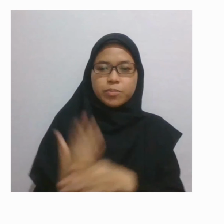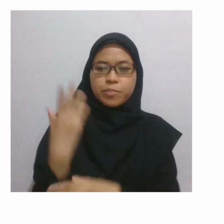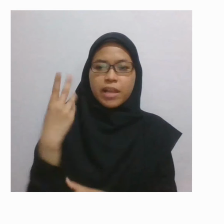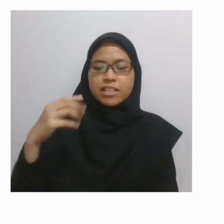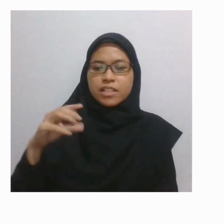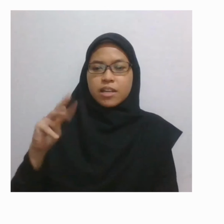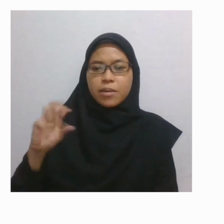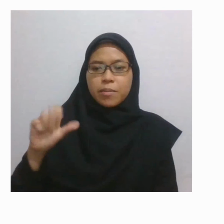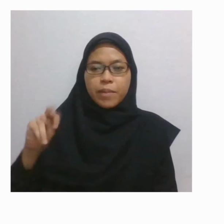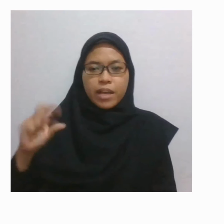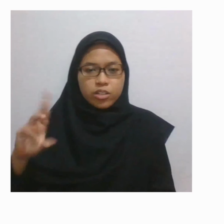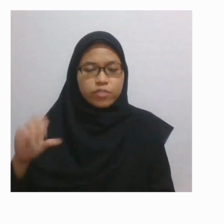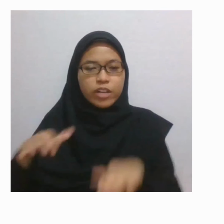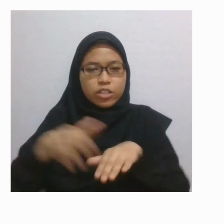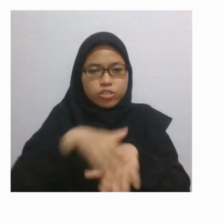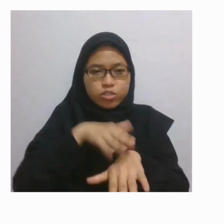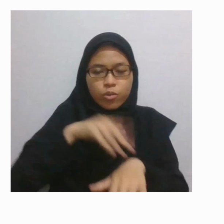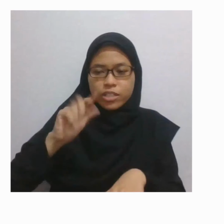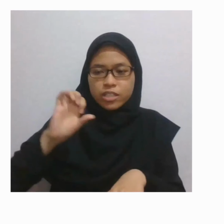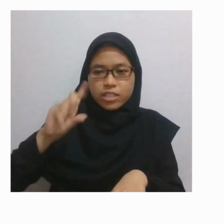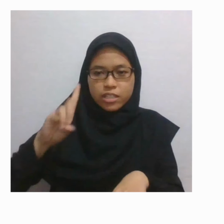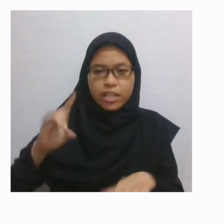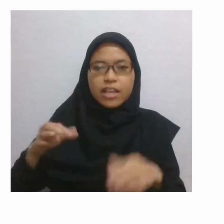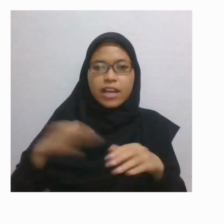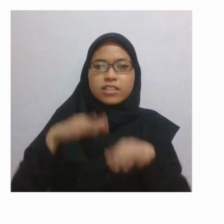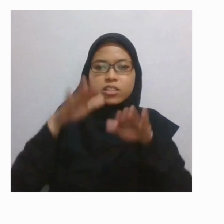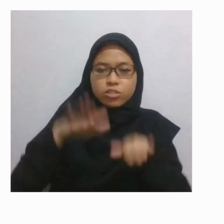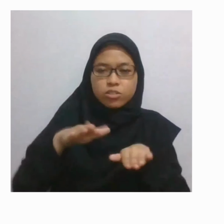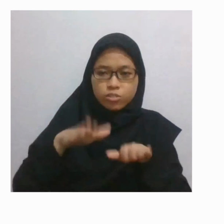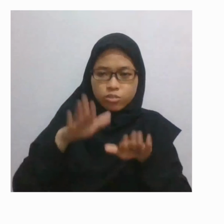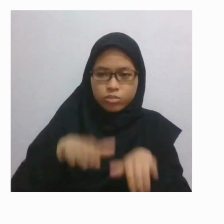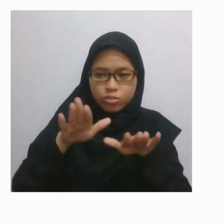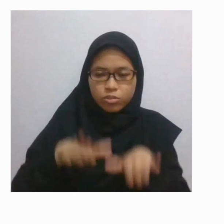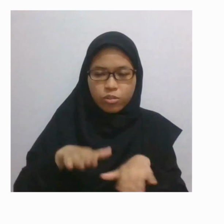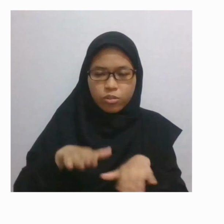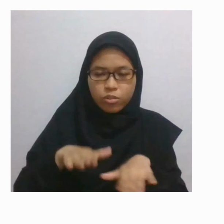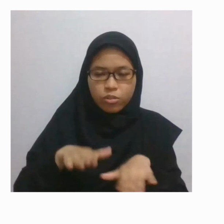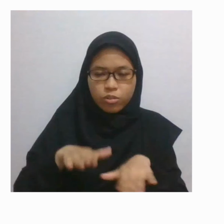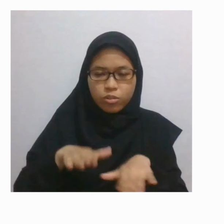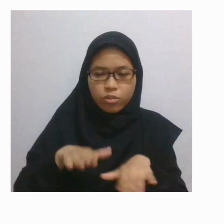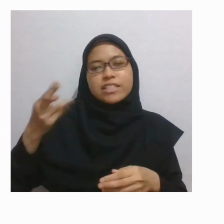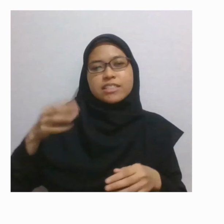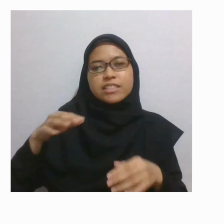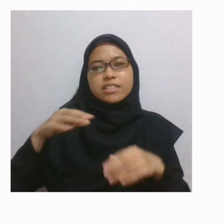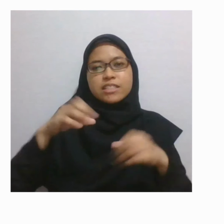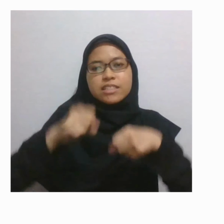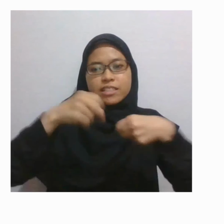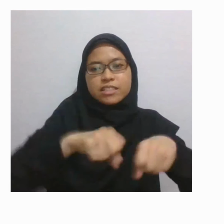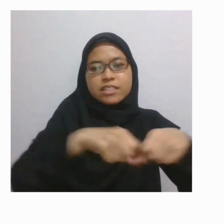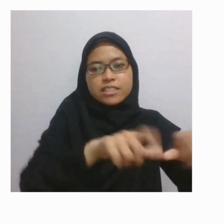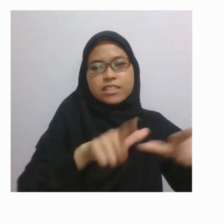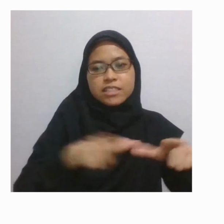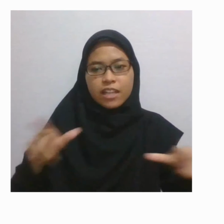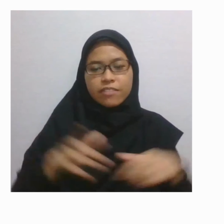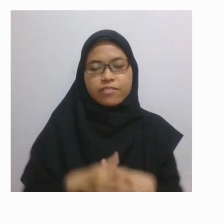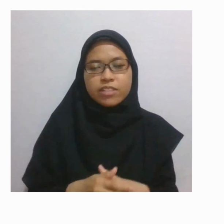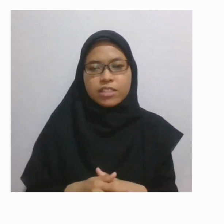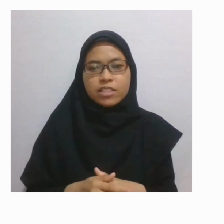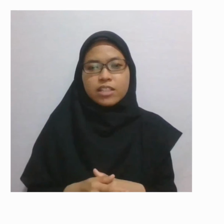and provide some mitigation against rising sea levels, an example of a nature-based solution that Singapore could adopt to deal with the effects of climate